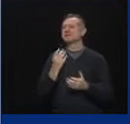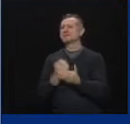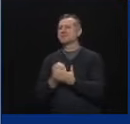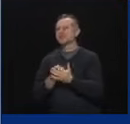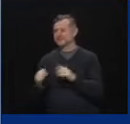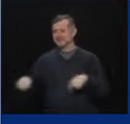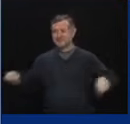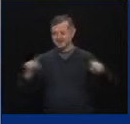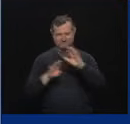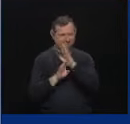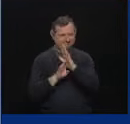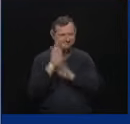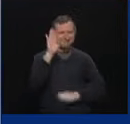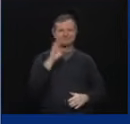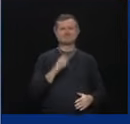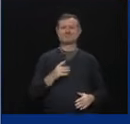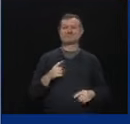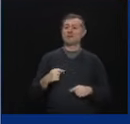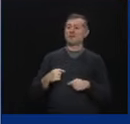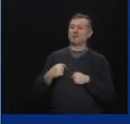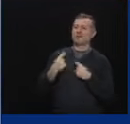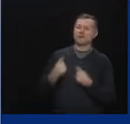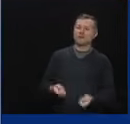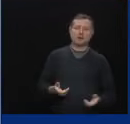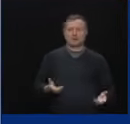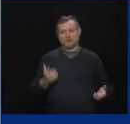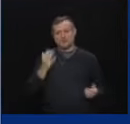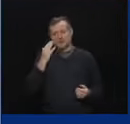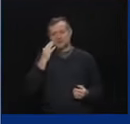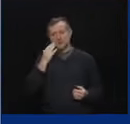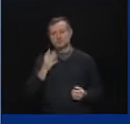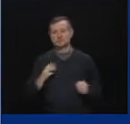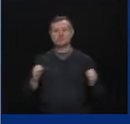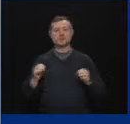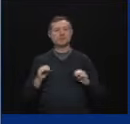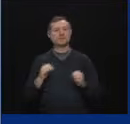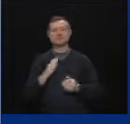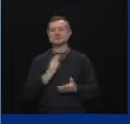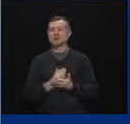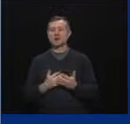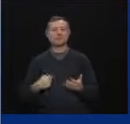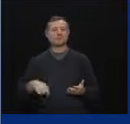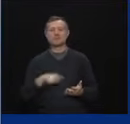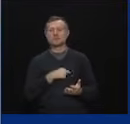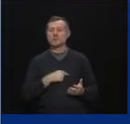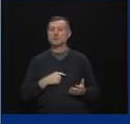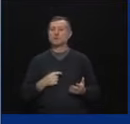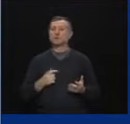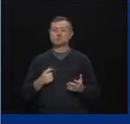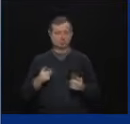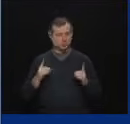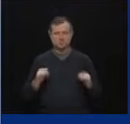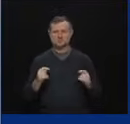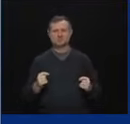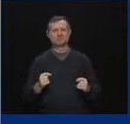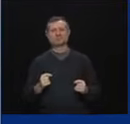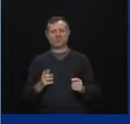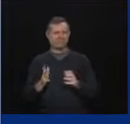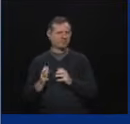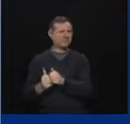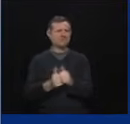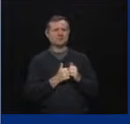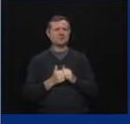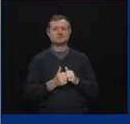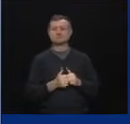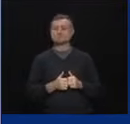my friends. We can do it. There's nothing stopping us, and I want to get it done. Let's do it together. Thank you very much, and I'll be happy to take